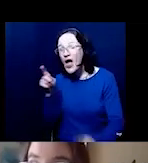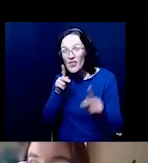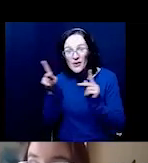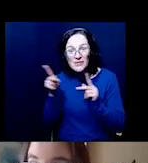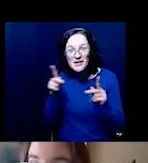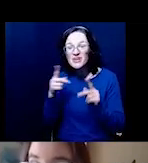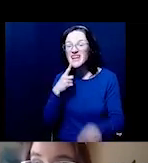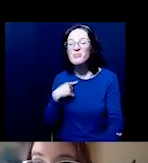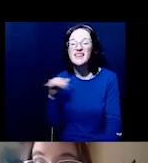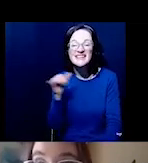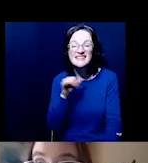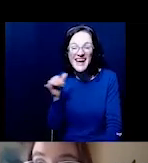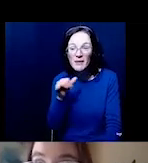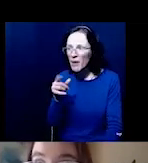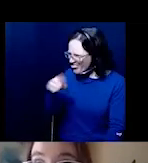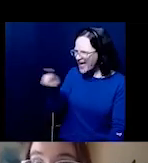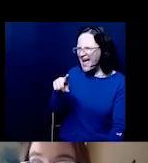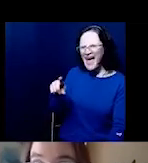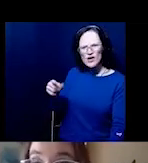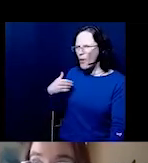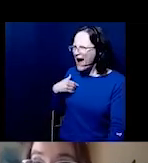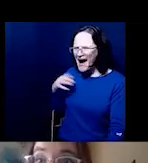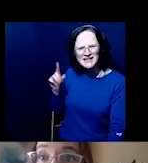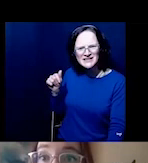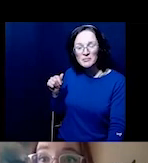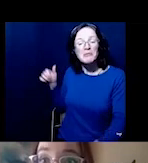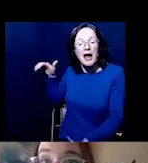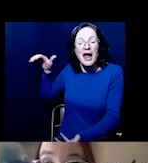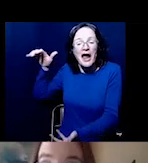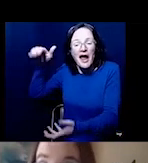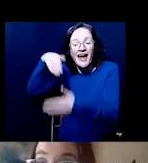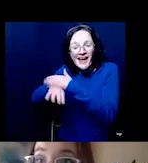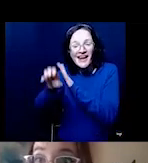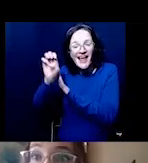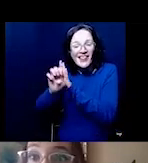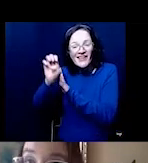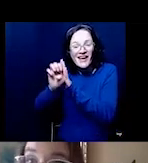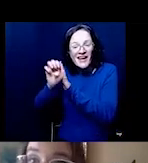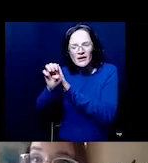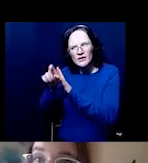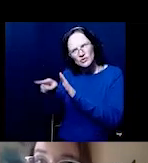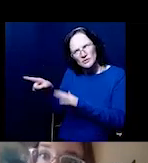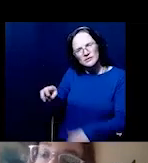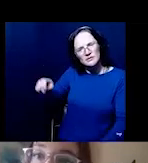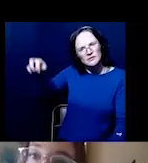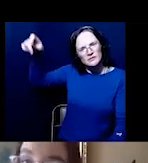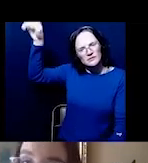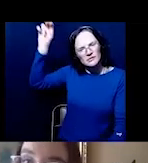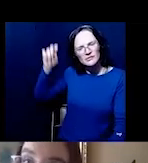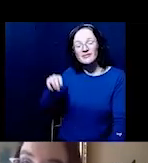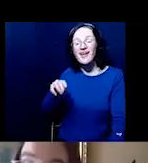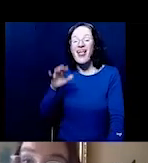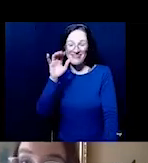person. And I think that because it's an institution, they have a very strict way of doing, but that strict way of